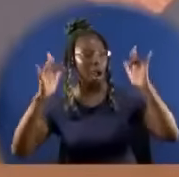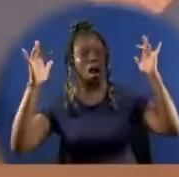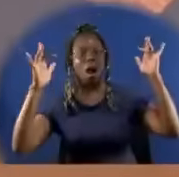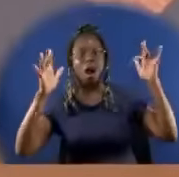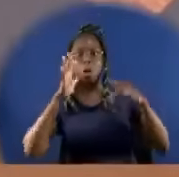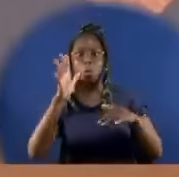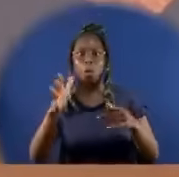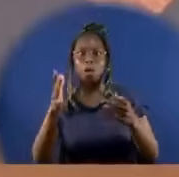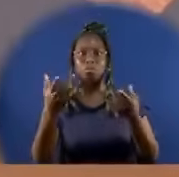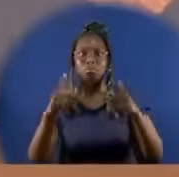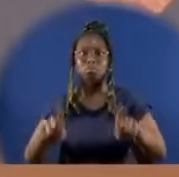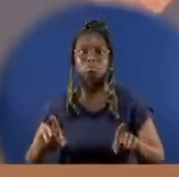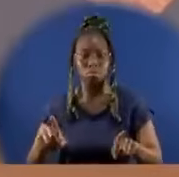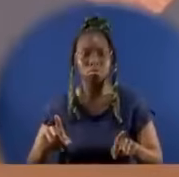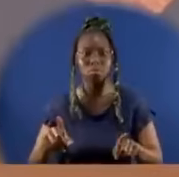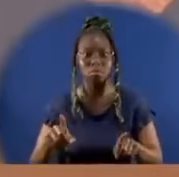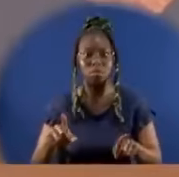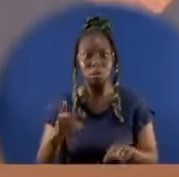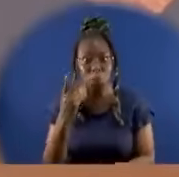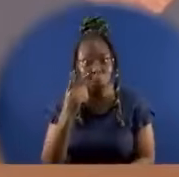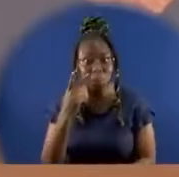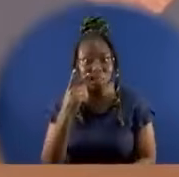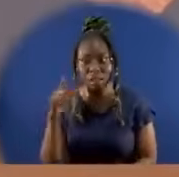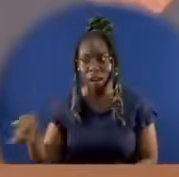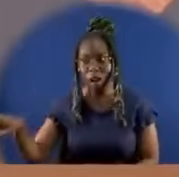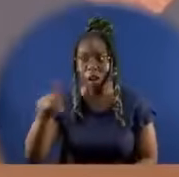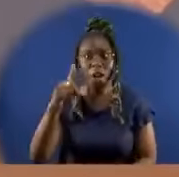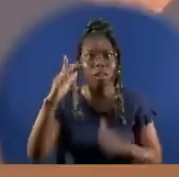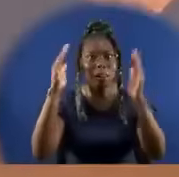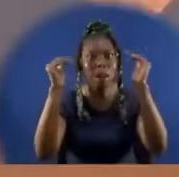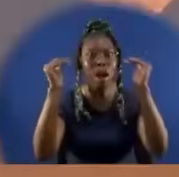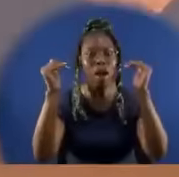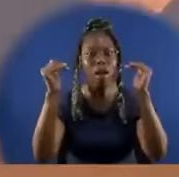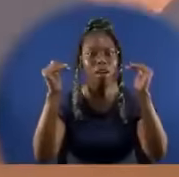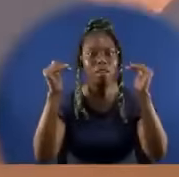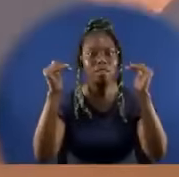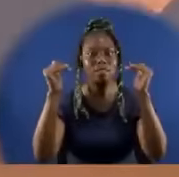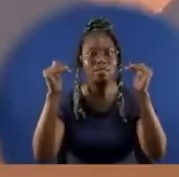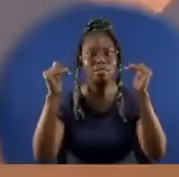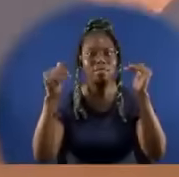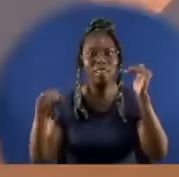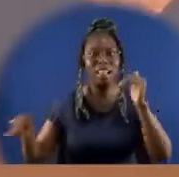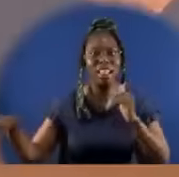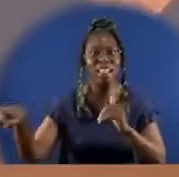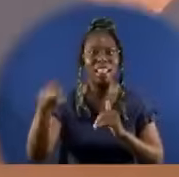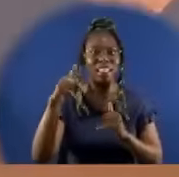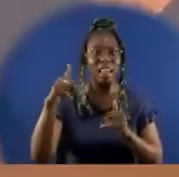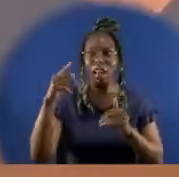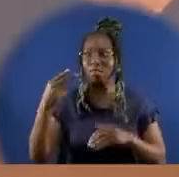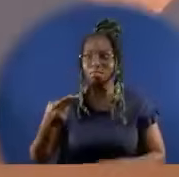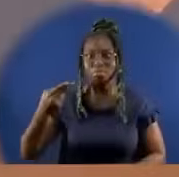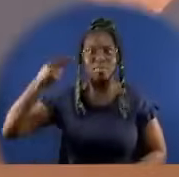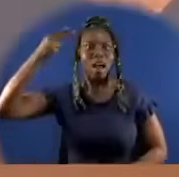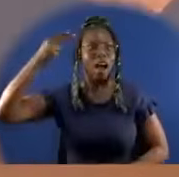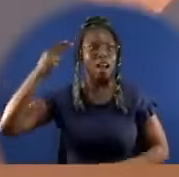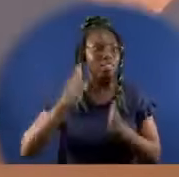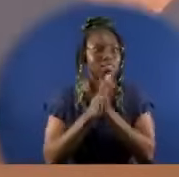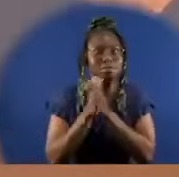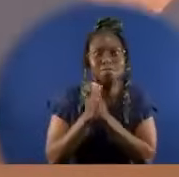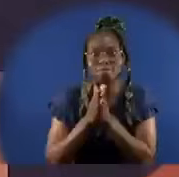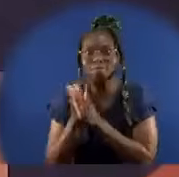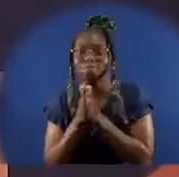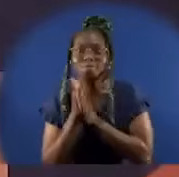to perform. Can't you see the expectation? Can't you see the heightened sensitivity to what Jesus is about